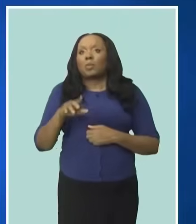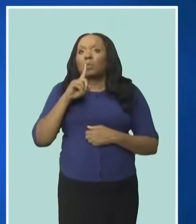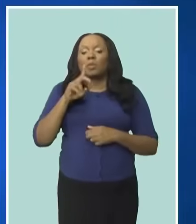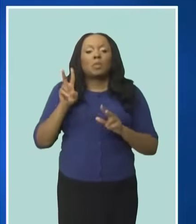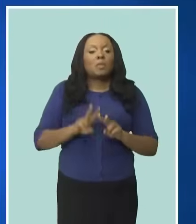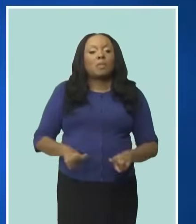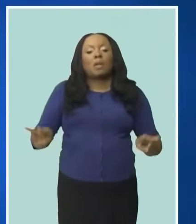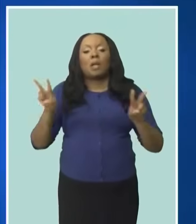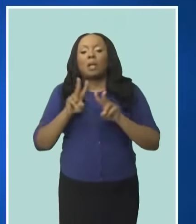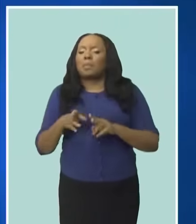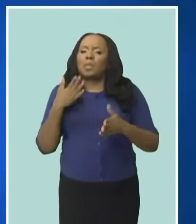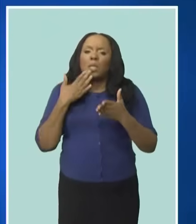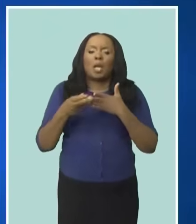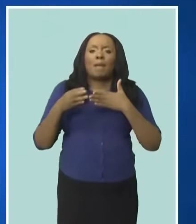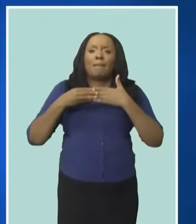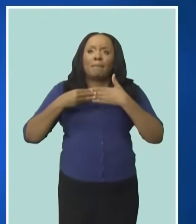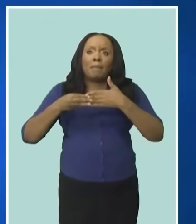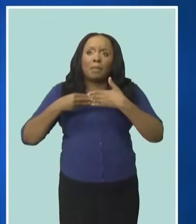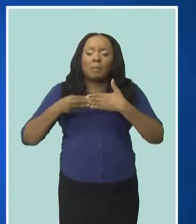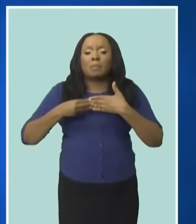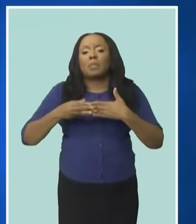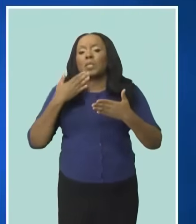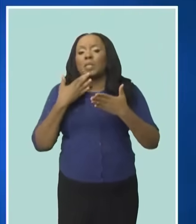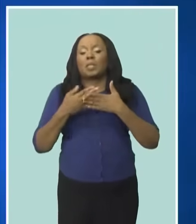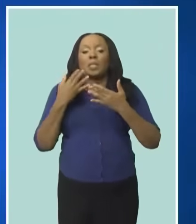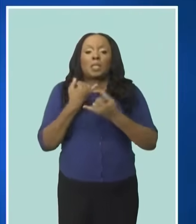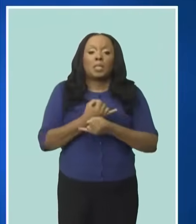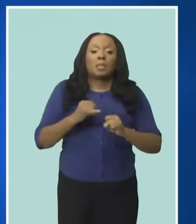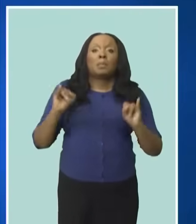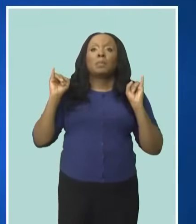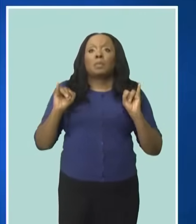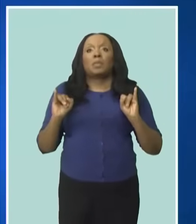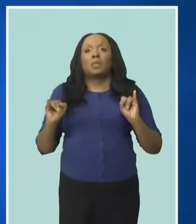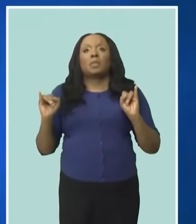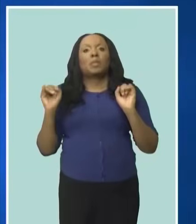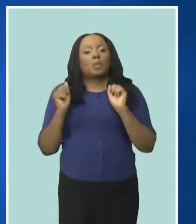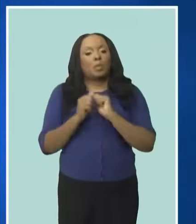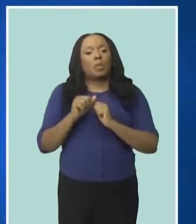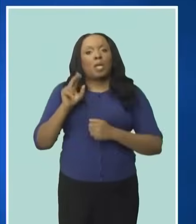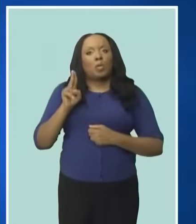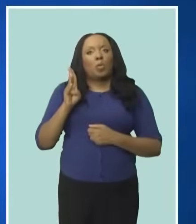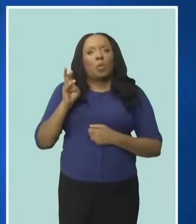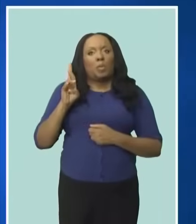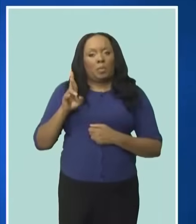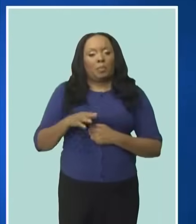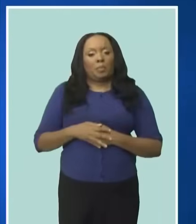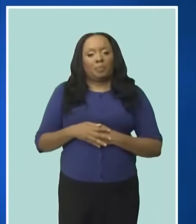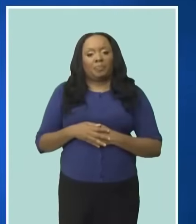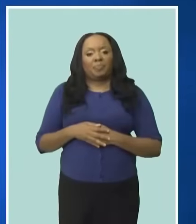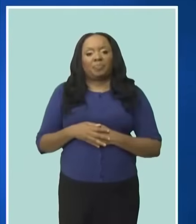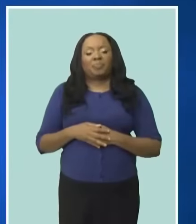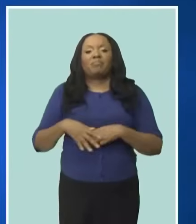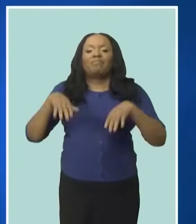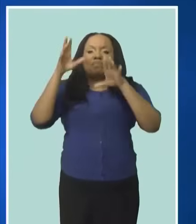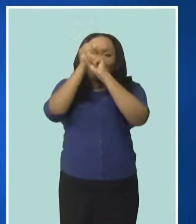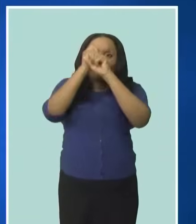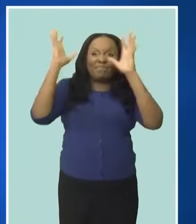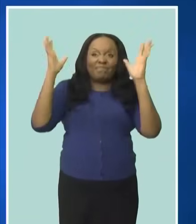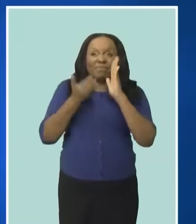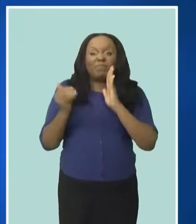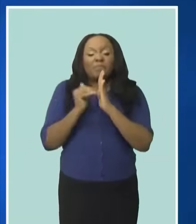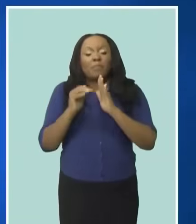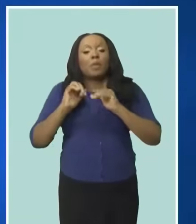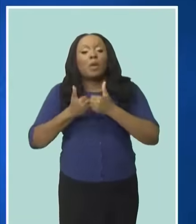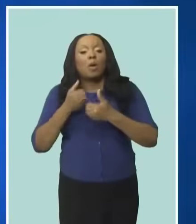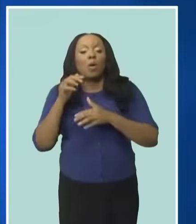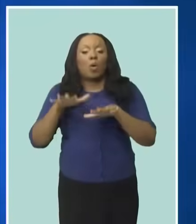the flexibility and independence that comes with this model. The regional head says reimagining how the world moves